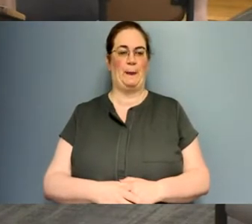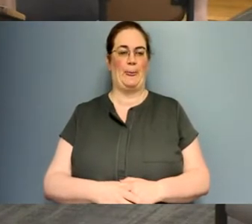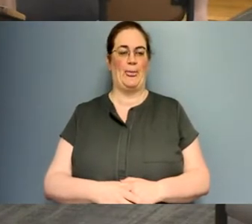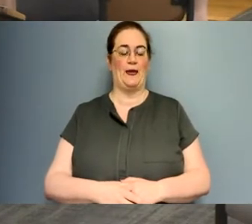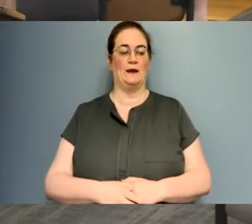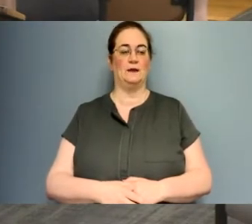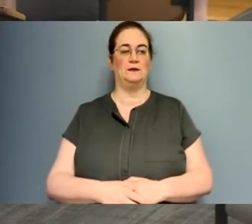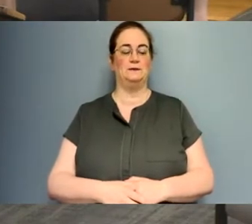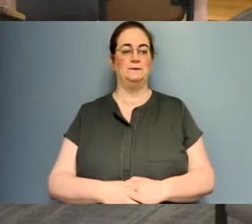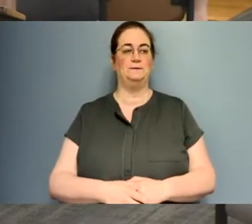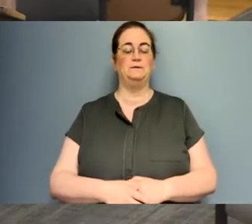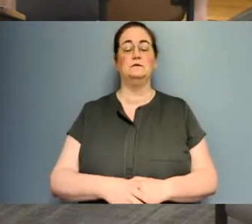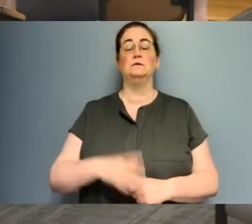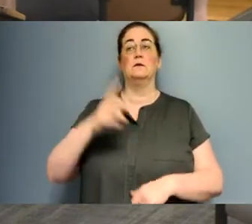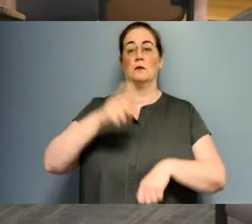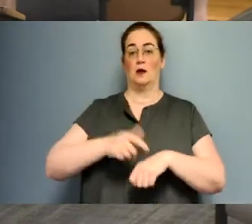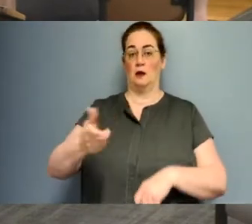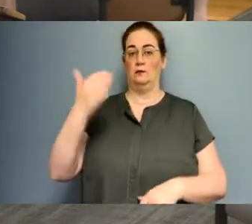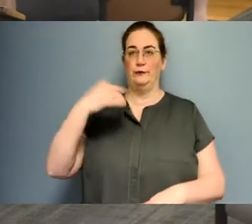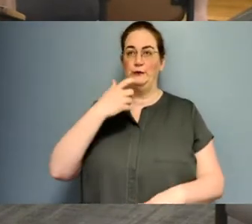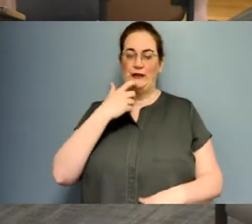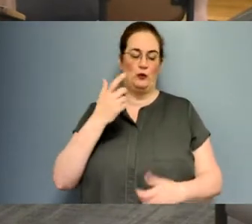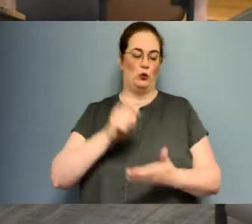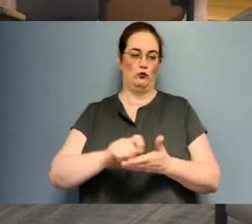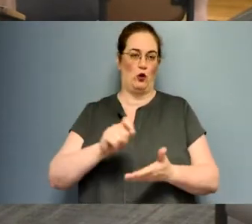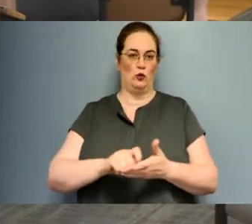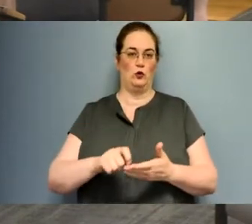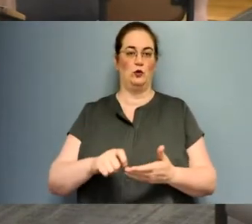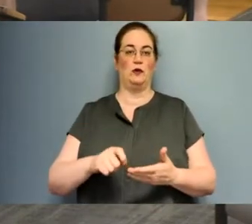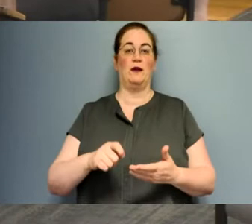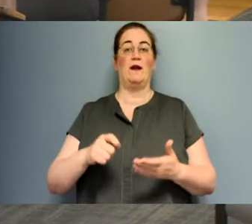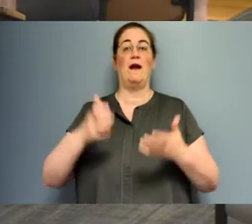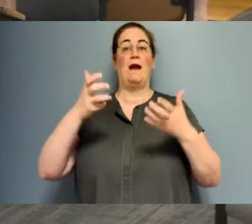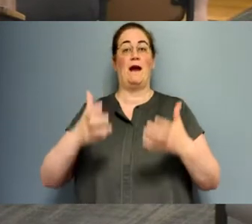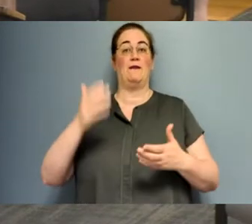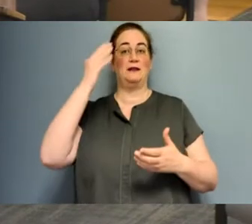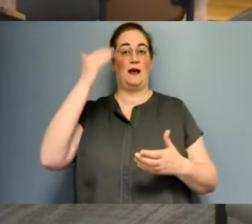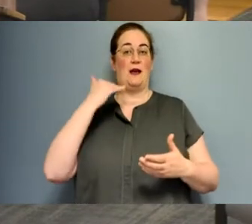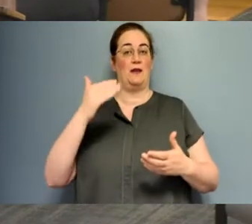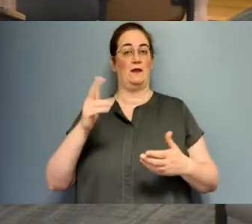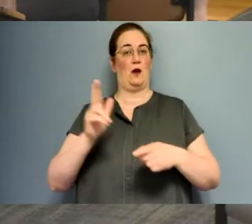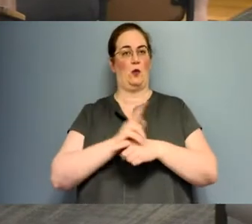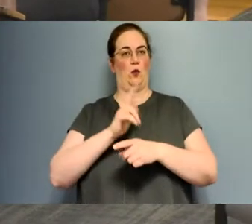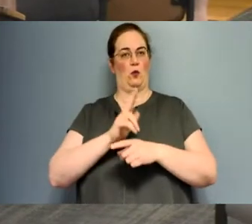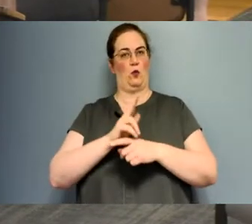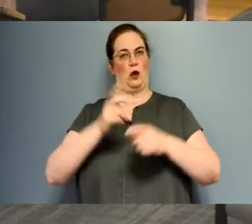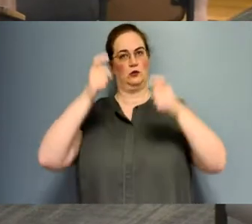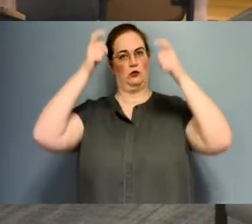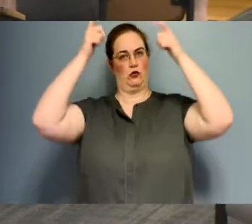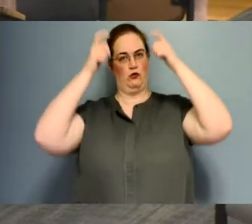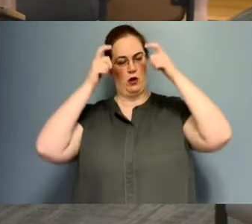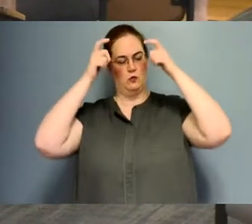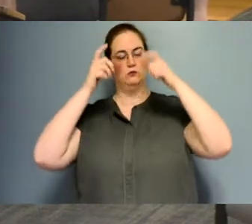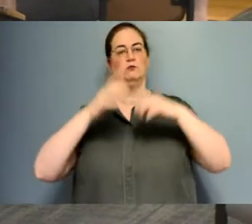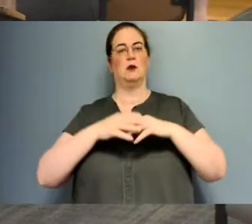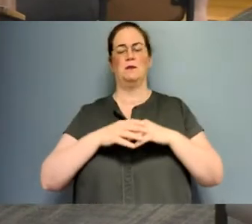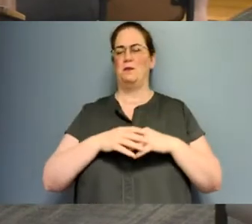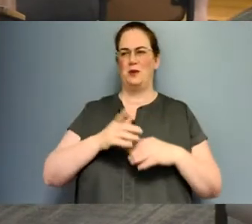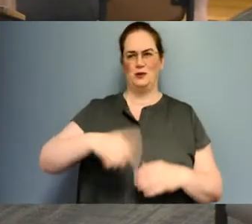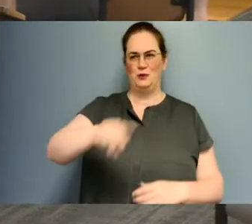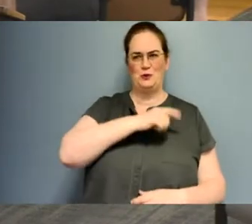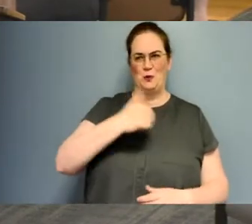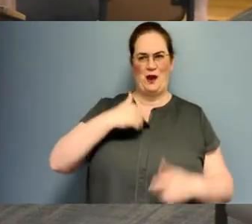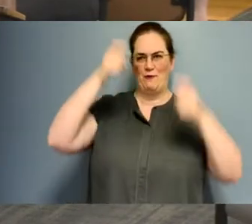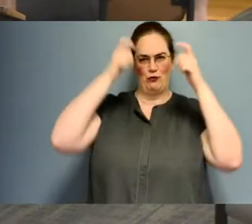You once said or wrote, heavy is the head that wears the crown, but you don't wear a crown. None of you